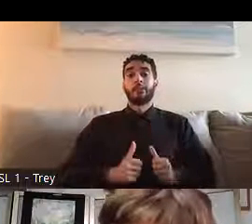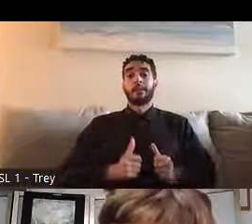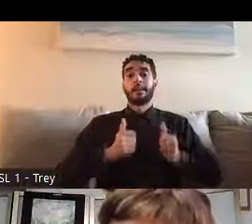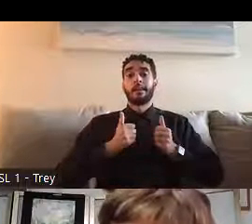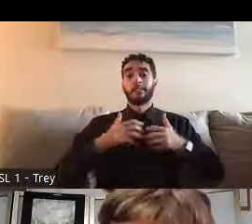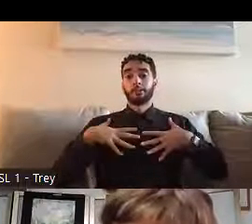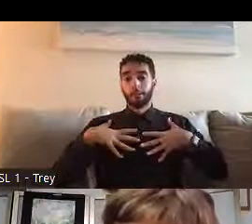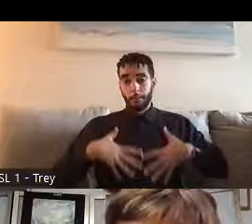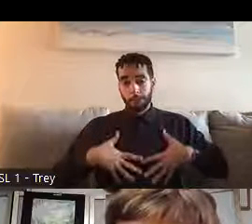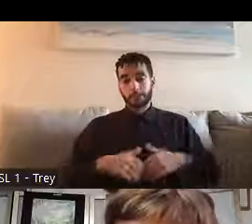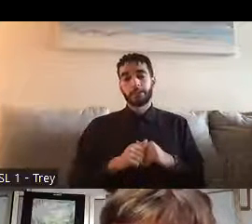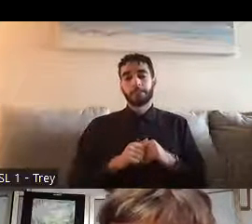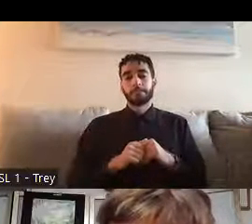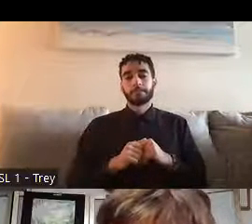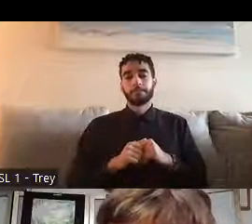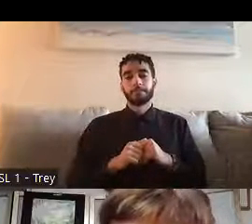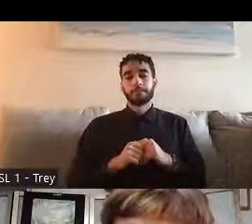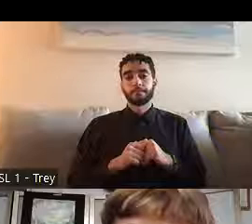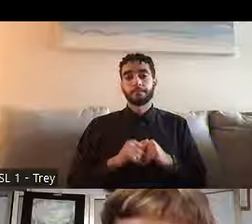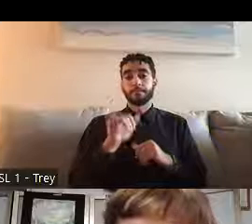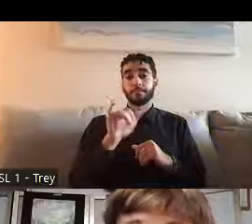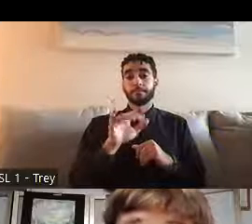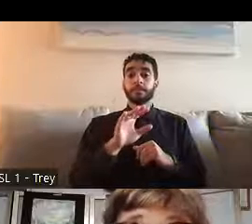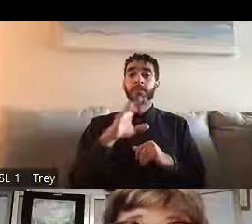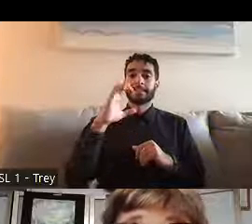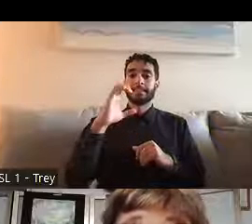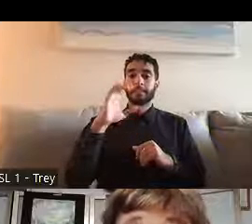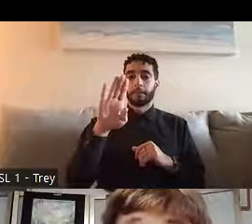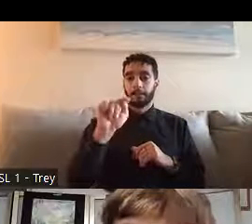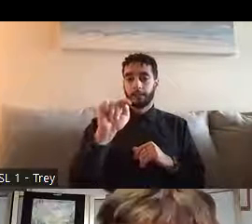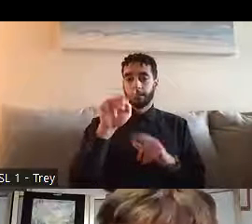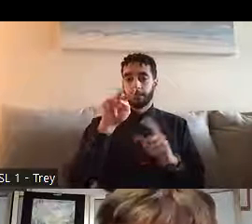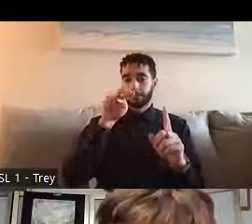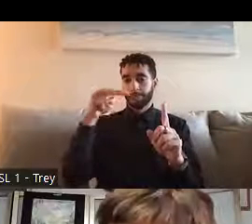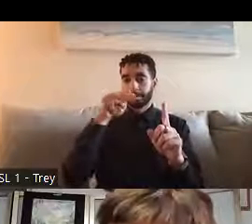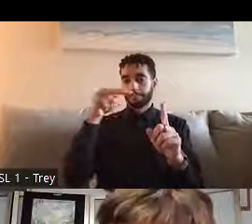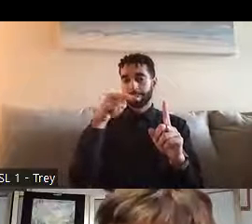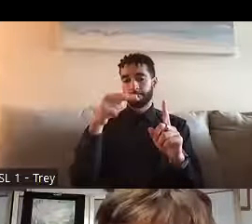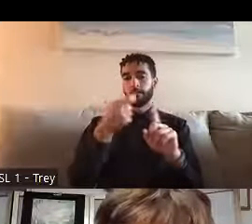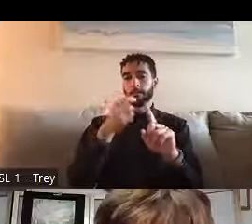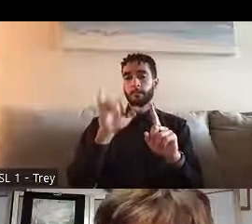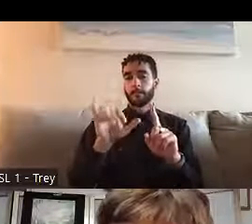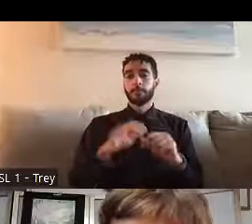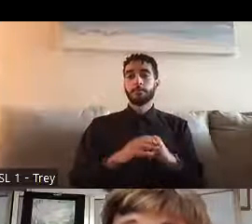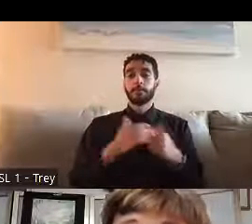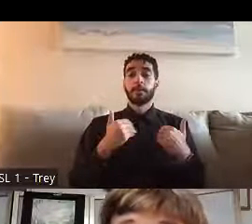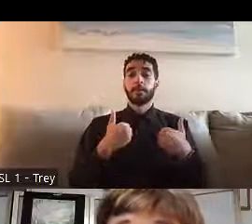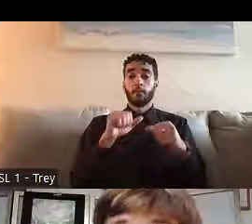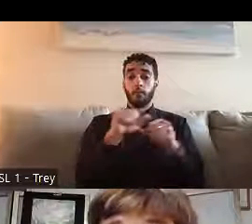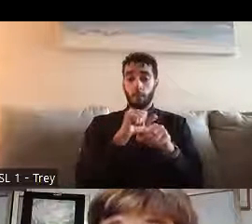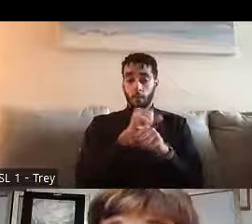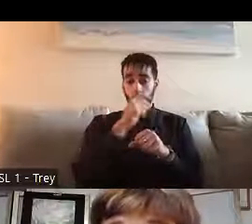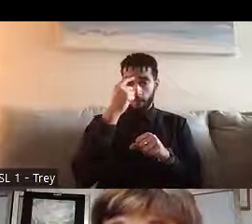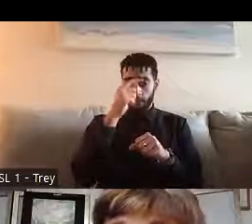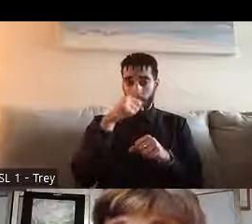chapters on working with caregivers from a CBT perspective. There's a clinician guide and a workbook for clients. Then